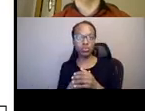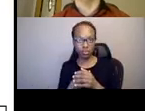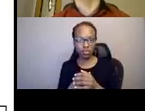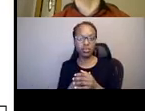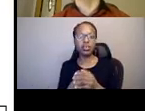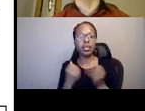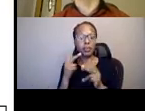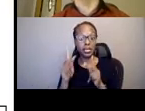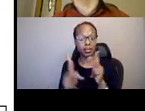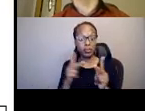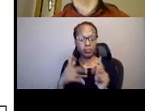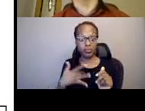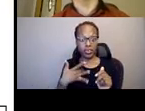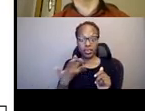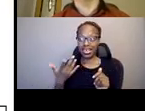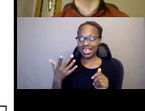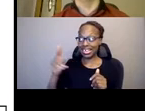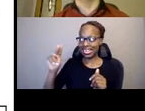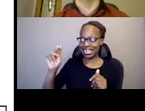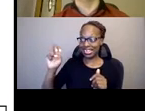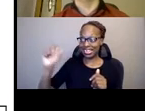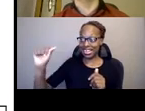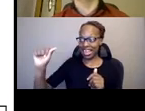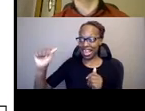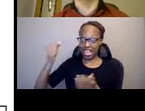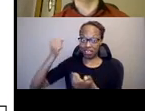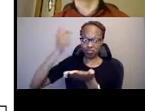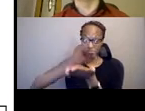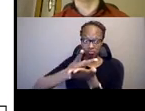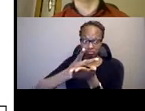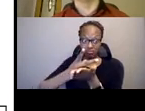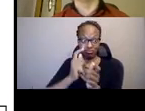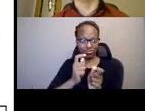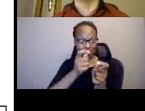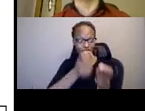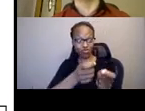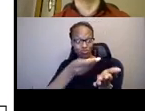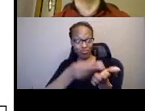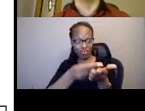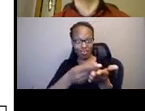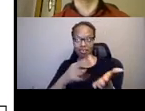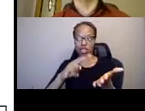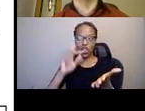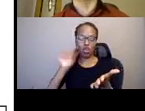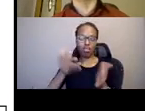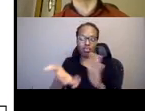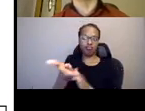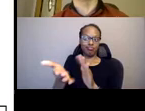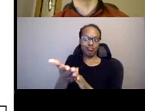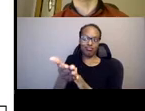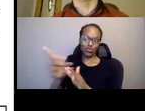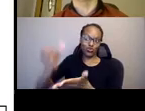NEA is the seal of good housekeeping, is the seal of approval from the good house. It's